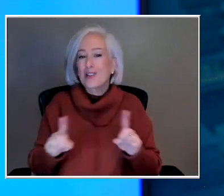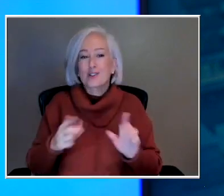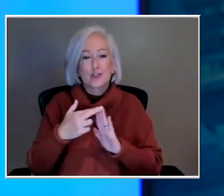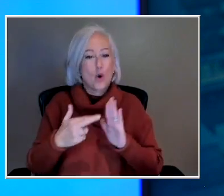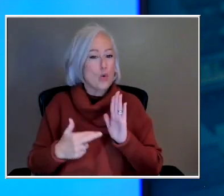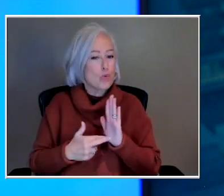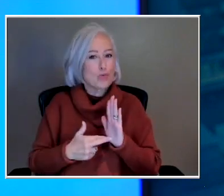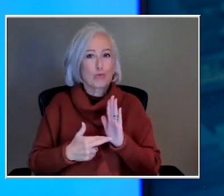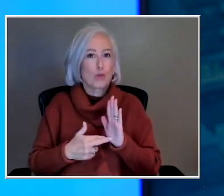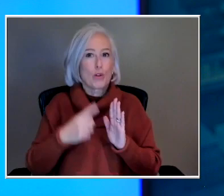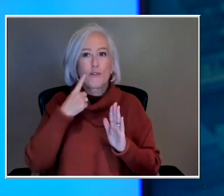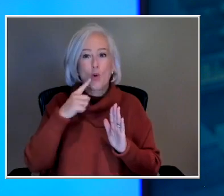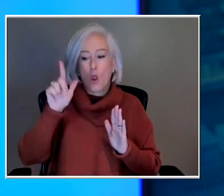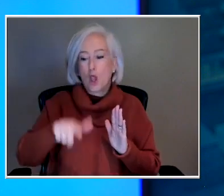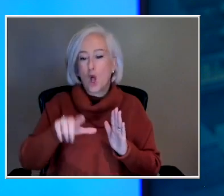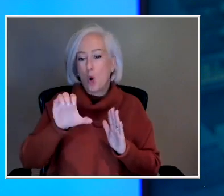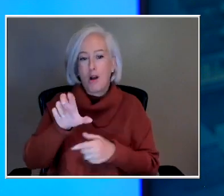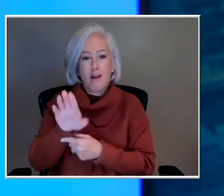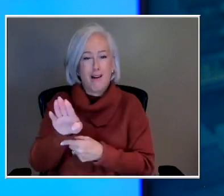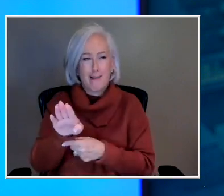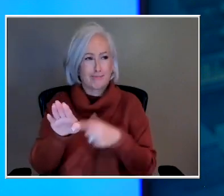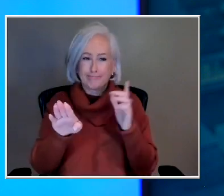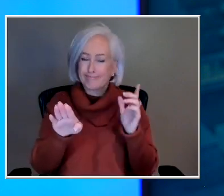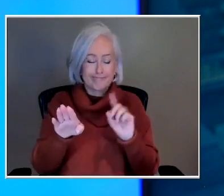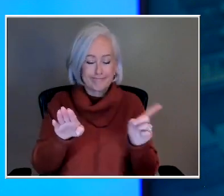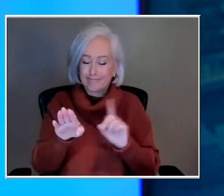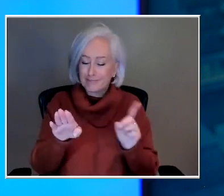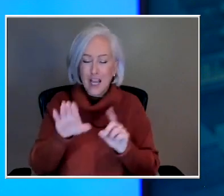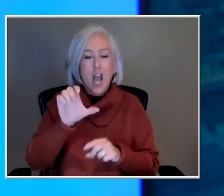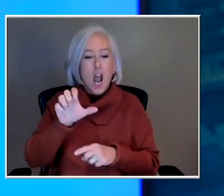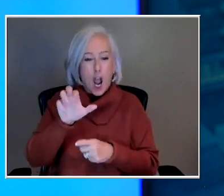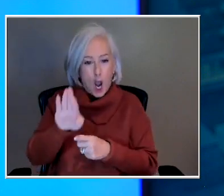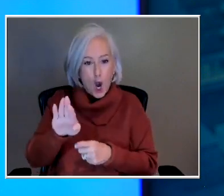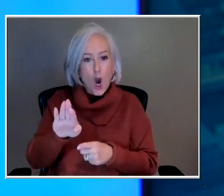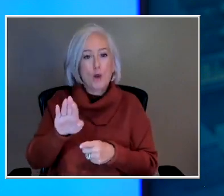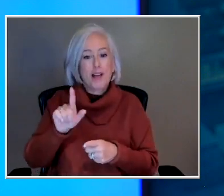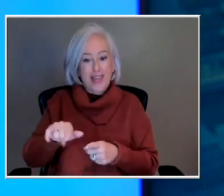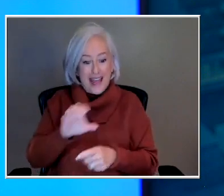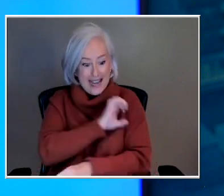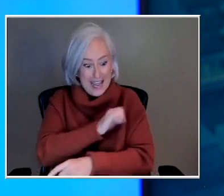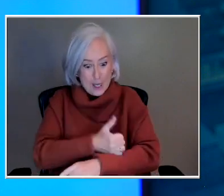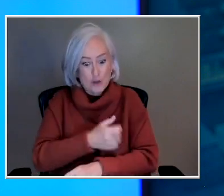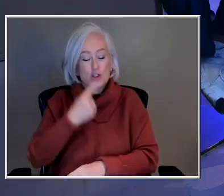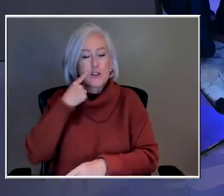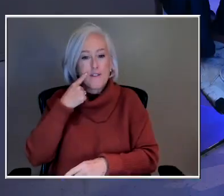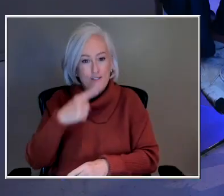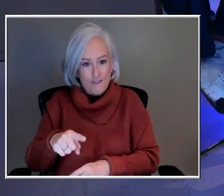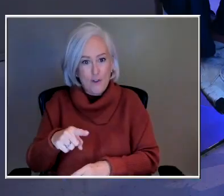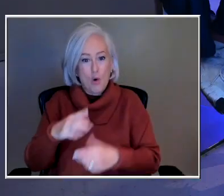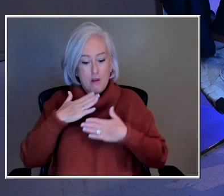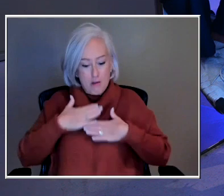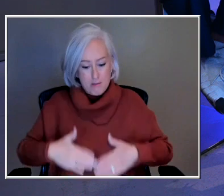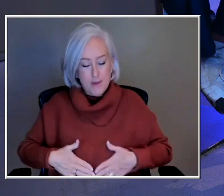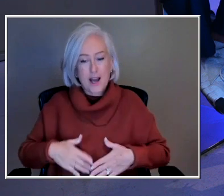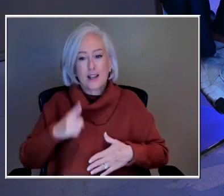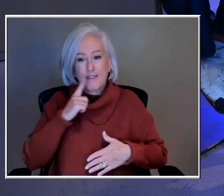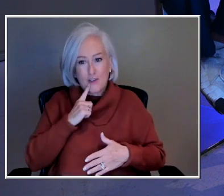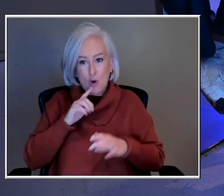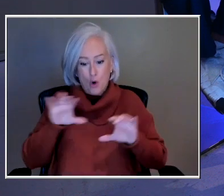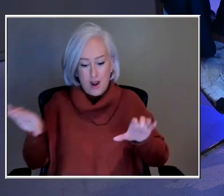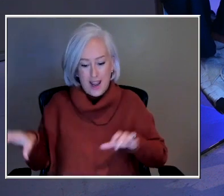population. Carbs are the energy, are the fuel for athletic endeavors, and so we need to make sure there's a proper amount there. I have the carb part down. I don't know if I have all